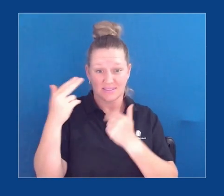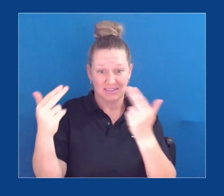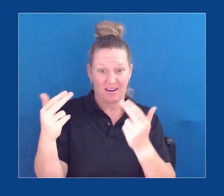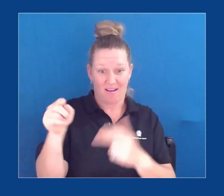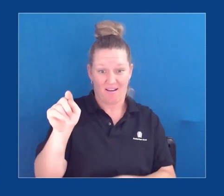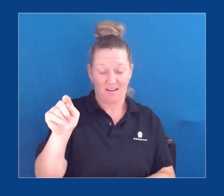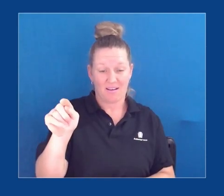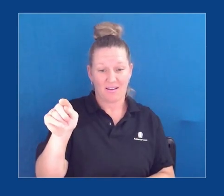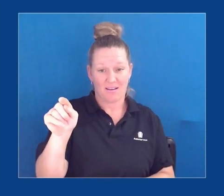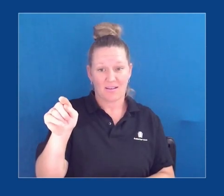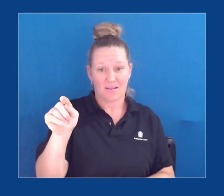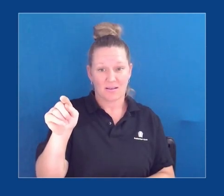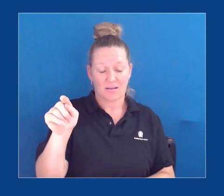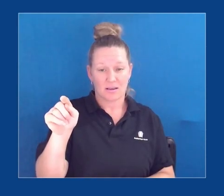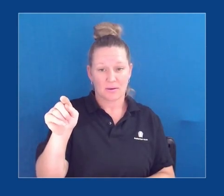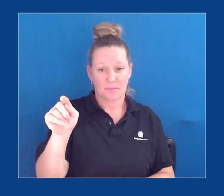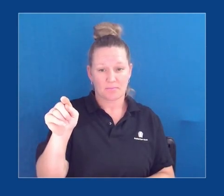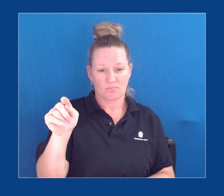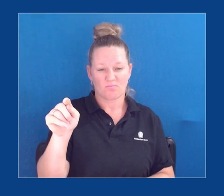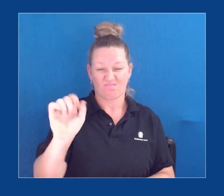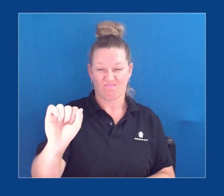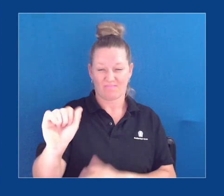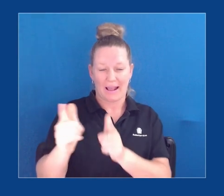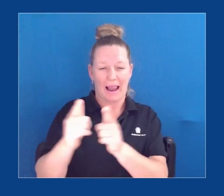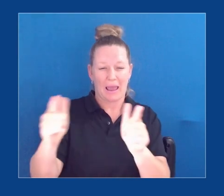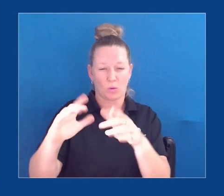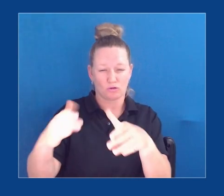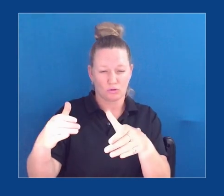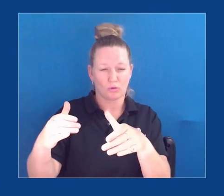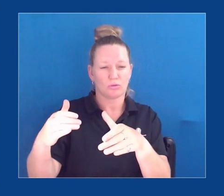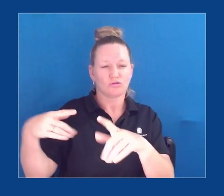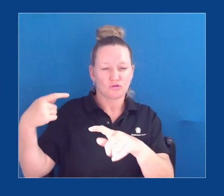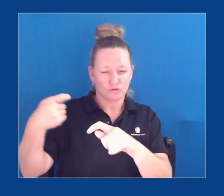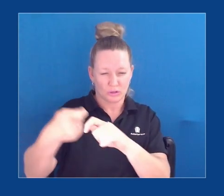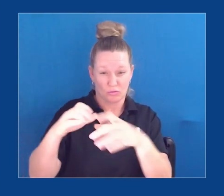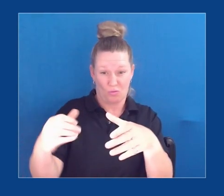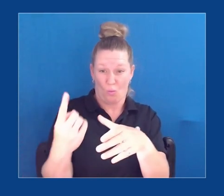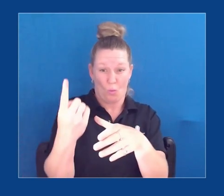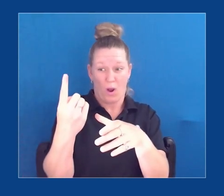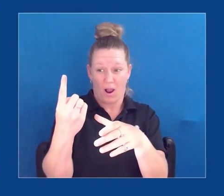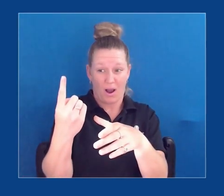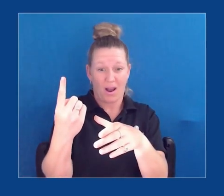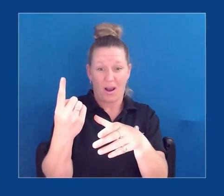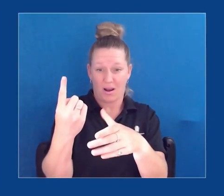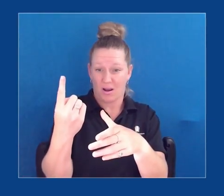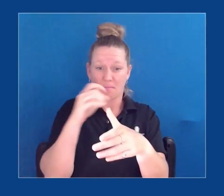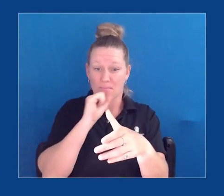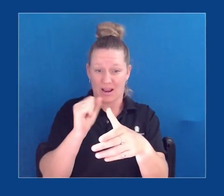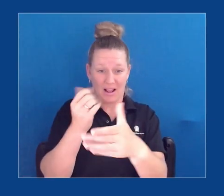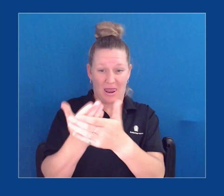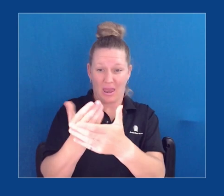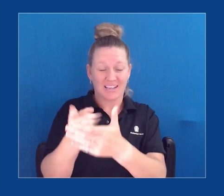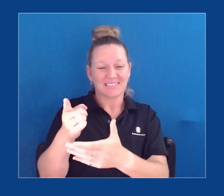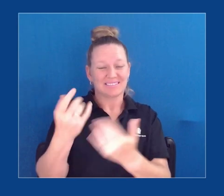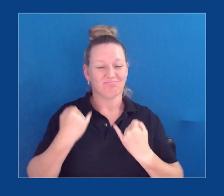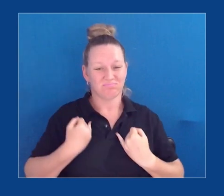in one particular language group and ritual group was very ill, and it